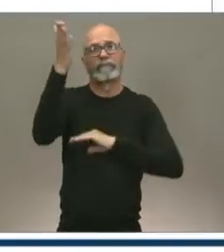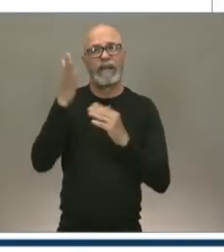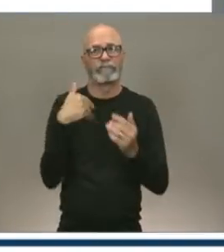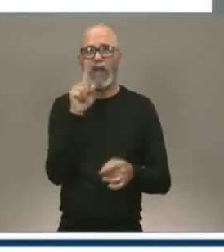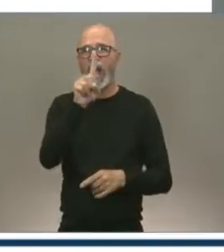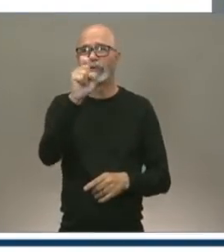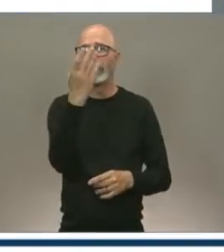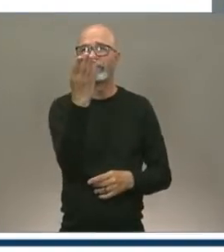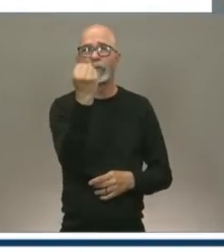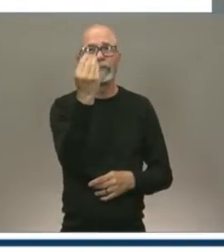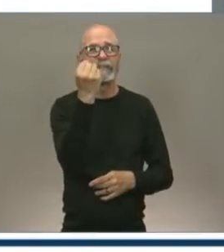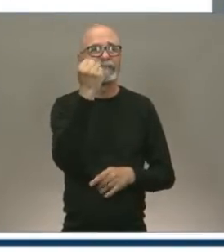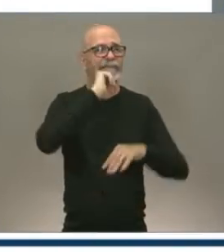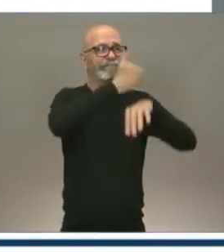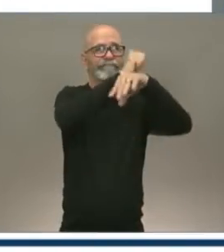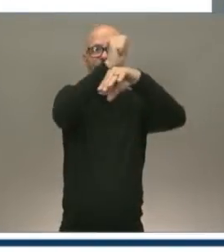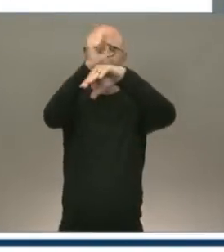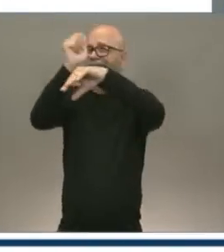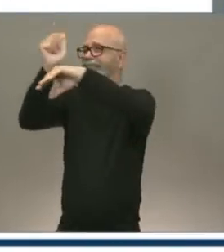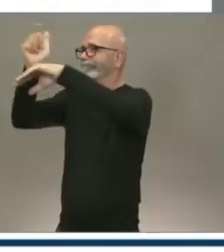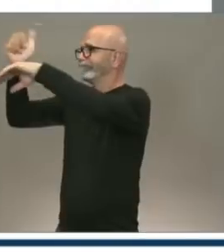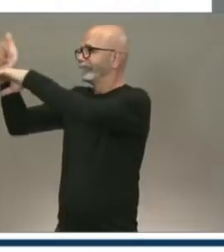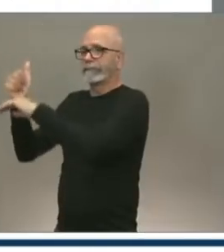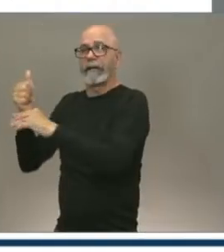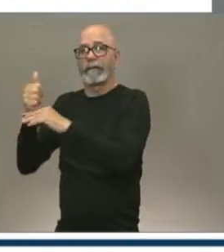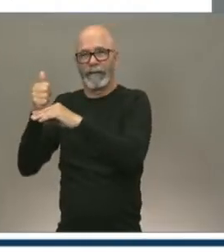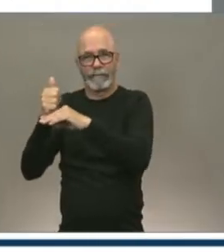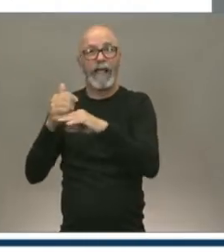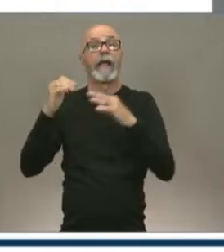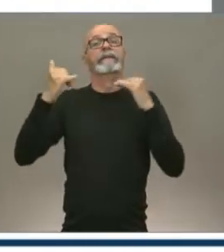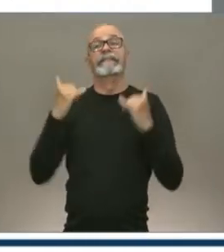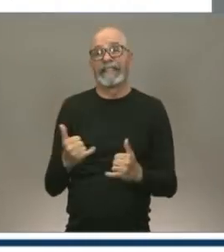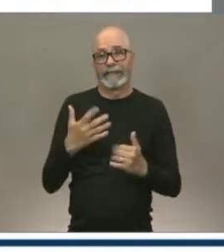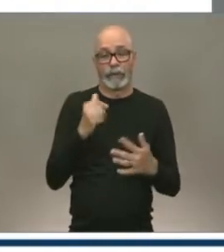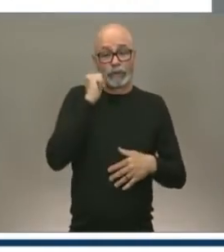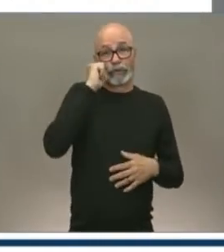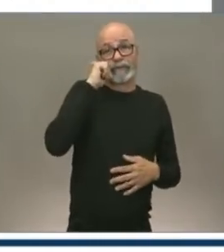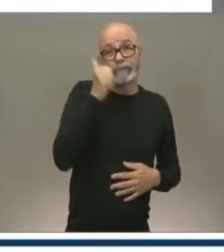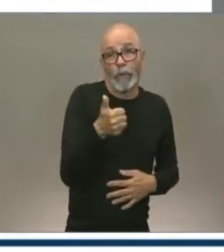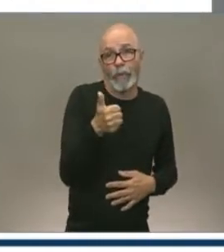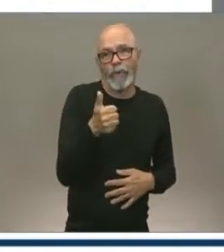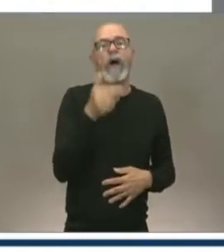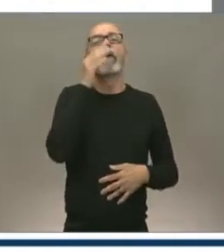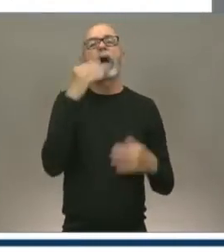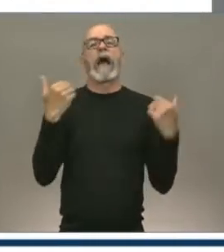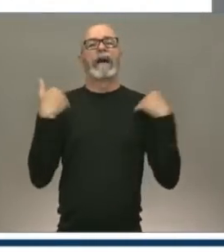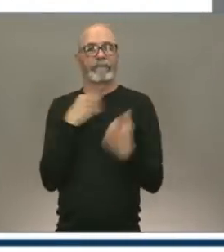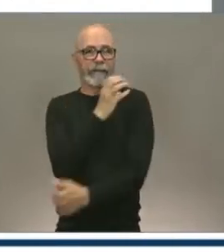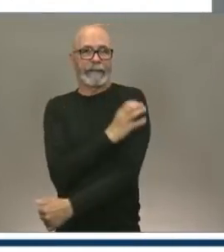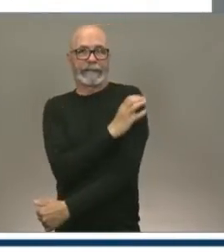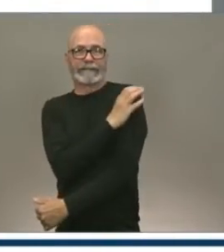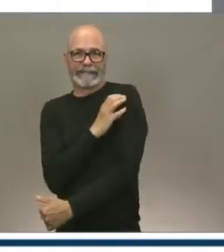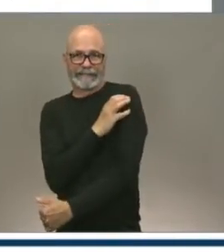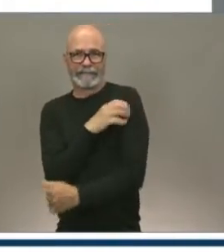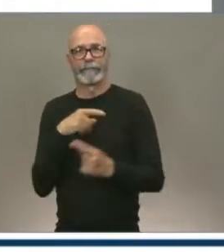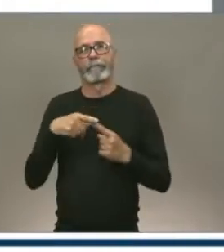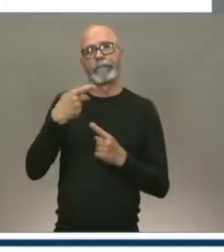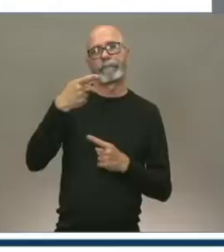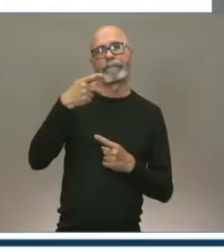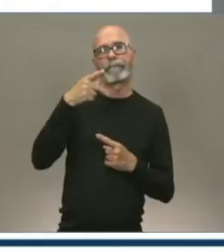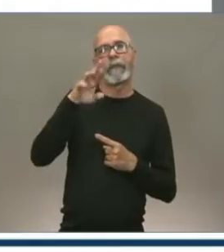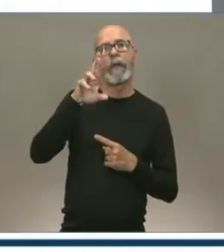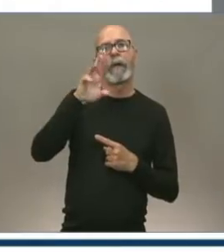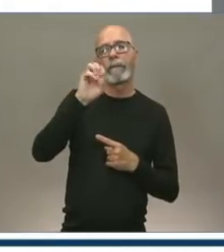locations. Today and tomorrow, public health and community organizers are running a clinic in the Preston Township at the New